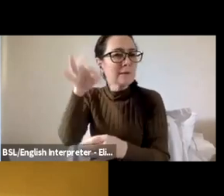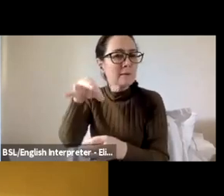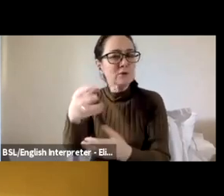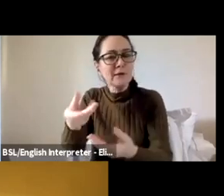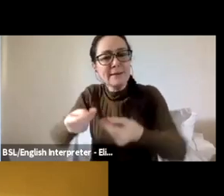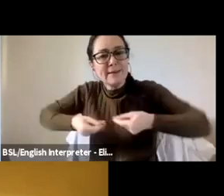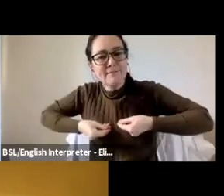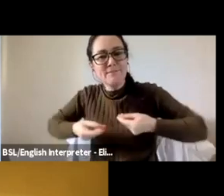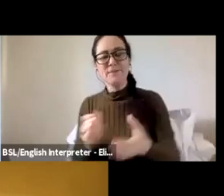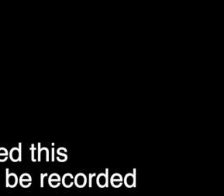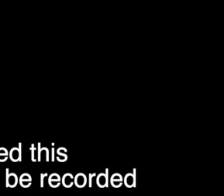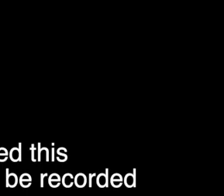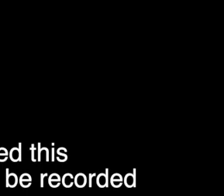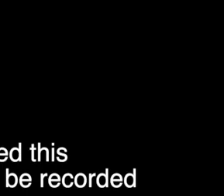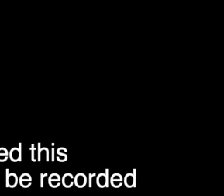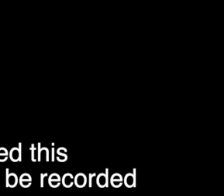Any top tips that you have?